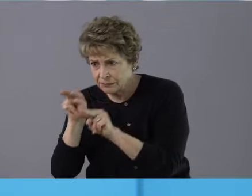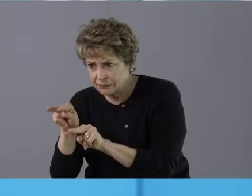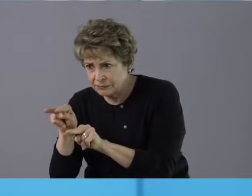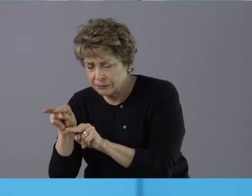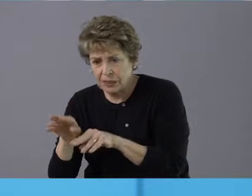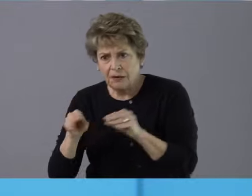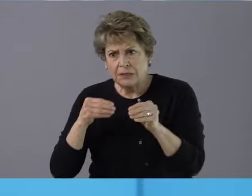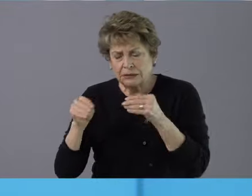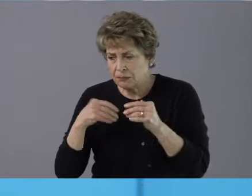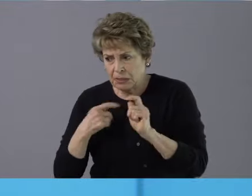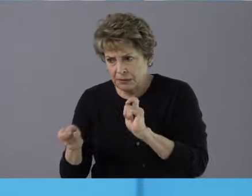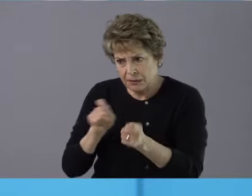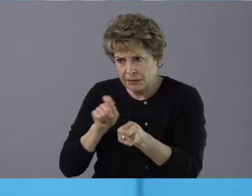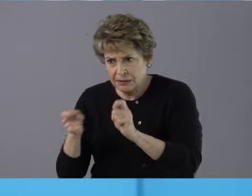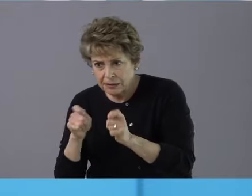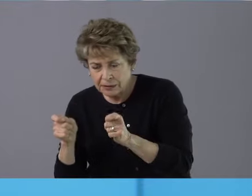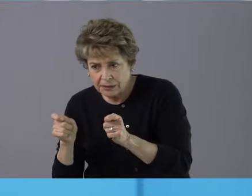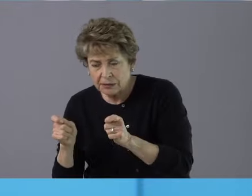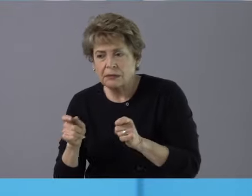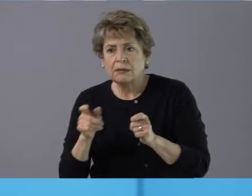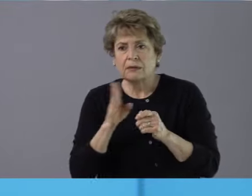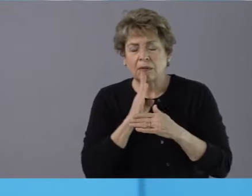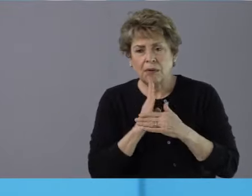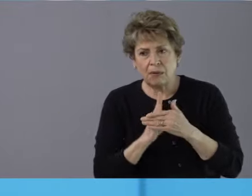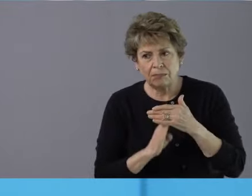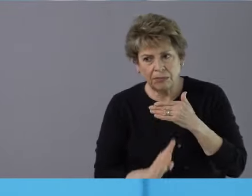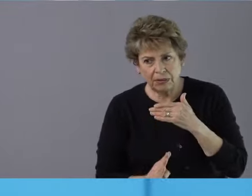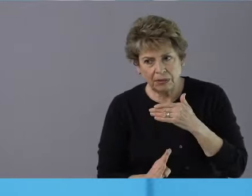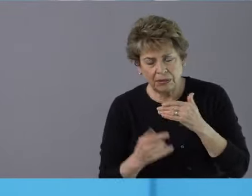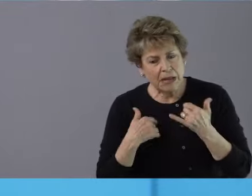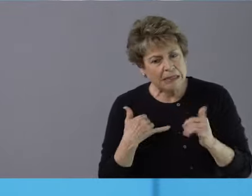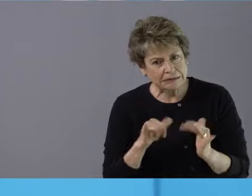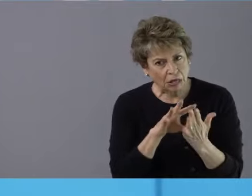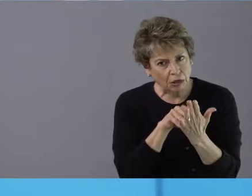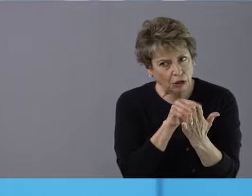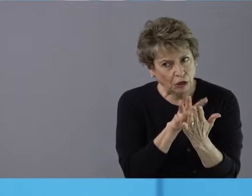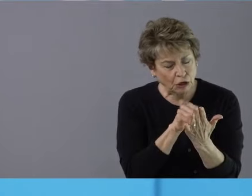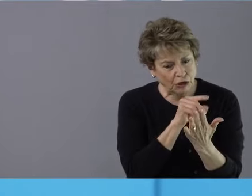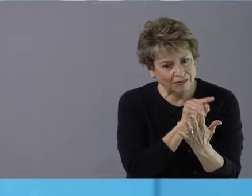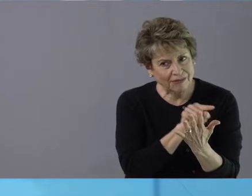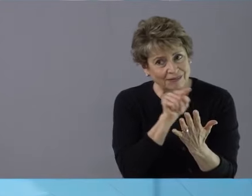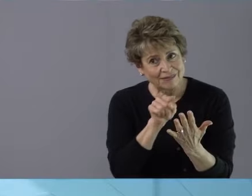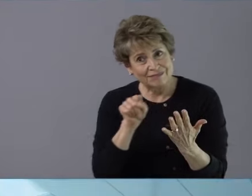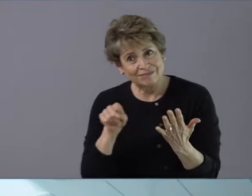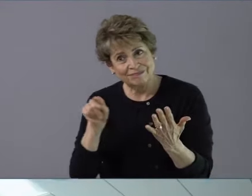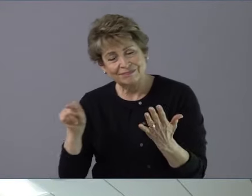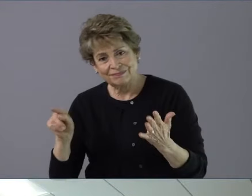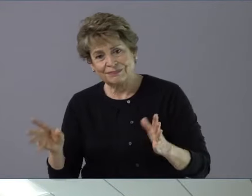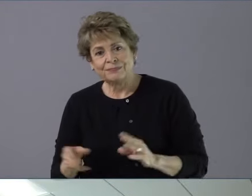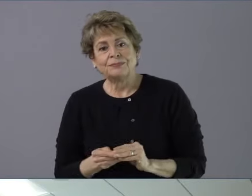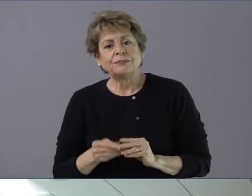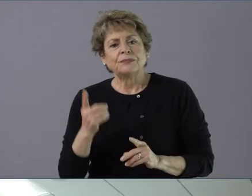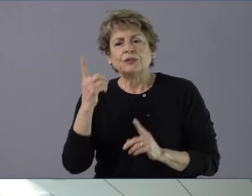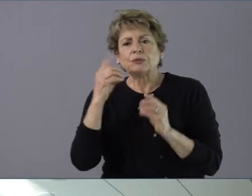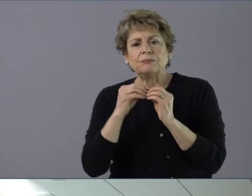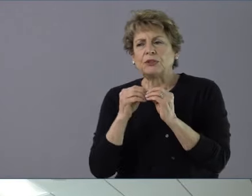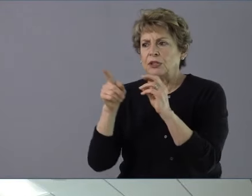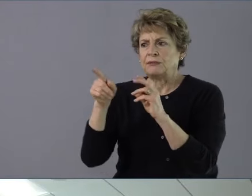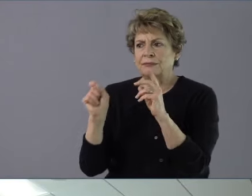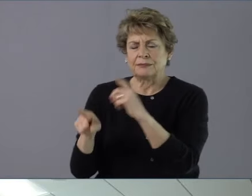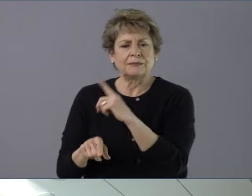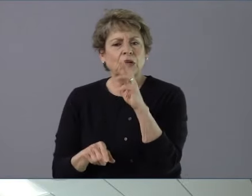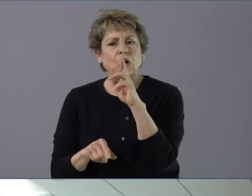confident that we'll continue to make better informed decisions going forward. I just got one more follow-up here about the R0. You said that this is a